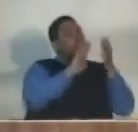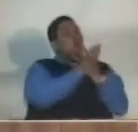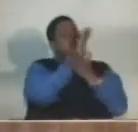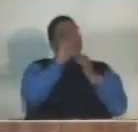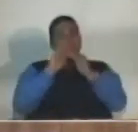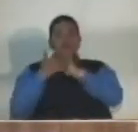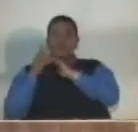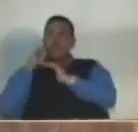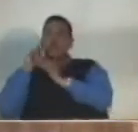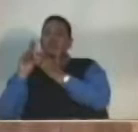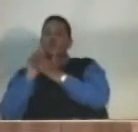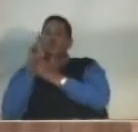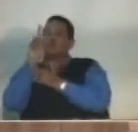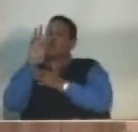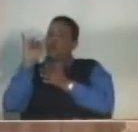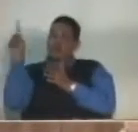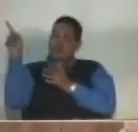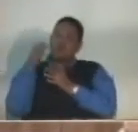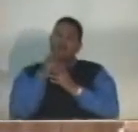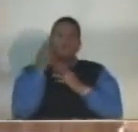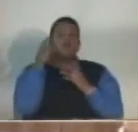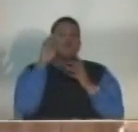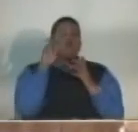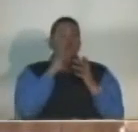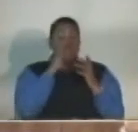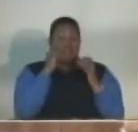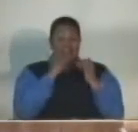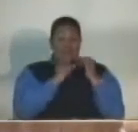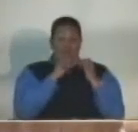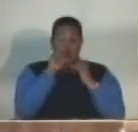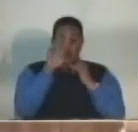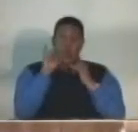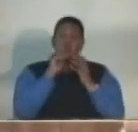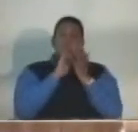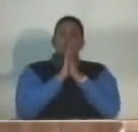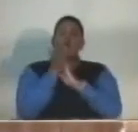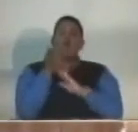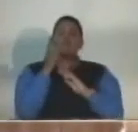Jamaica and the University of the West Indies for the latter, that's UWI, to